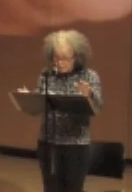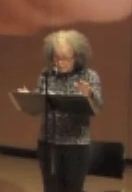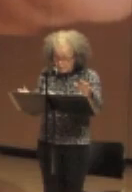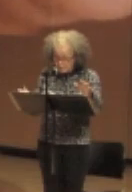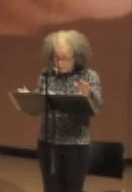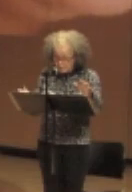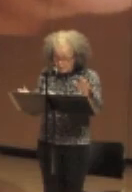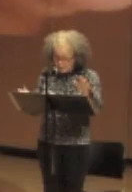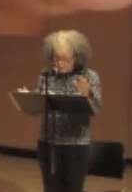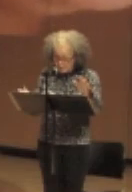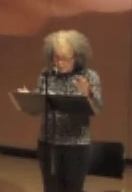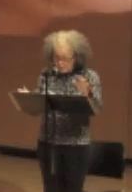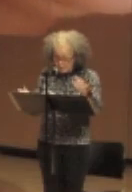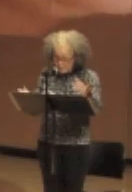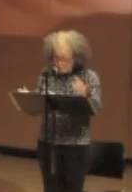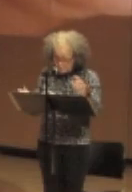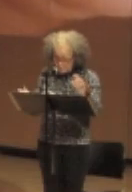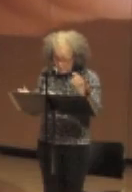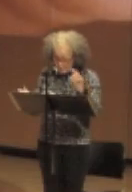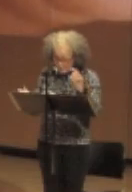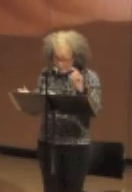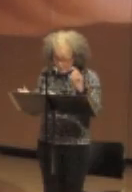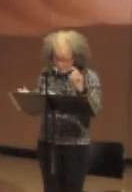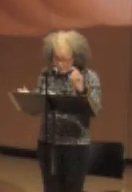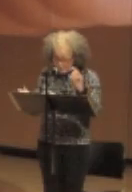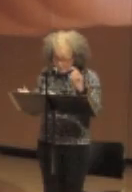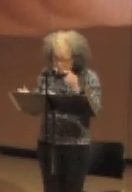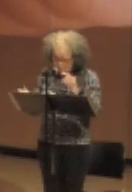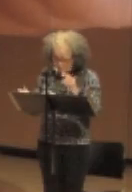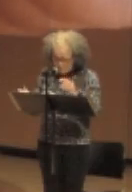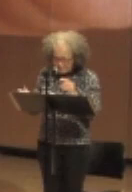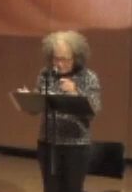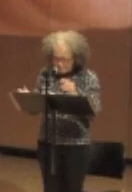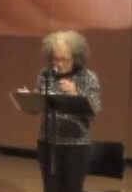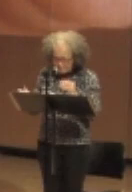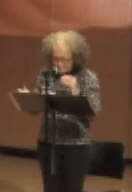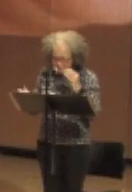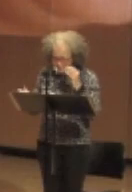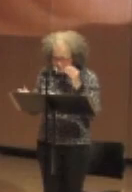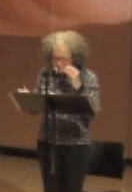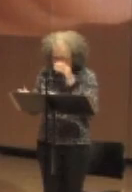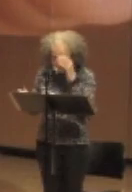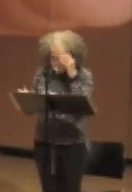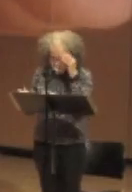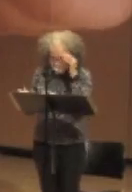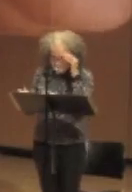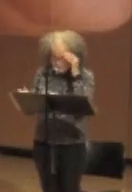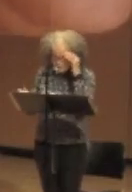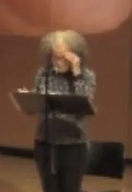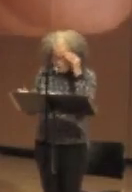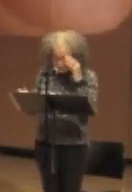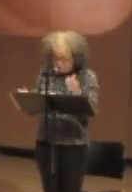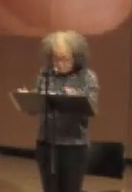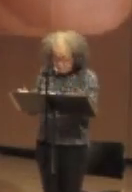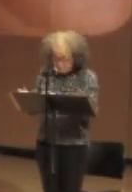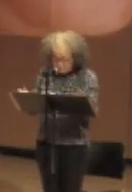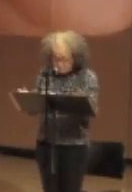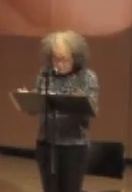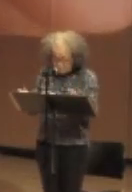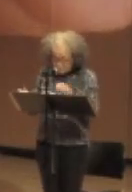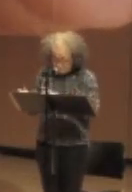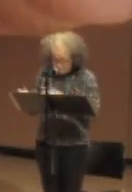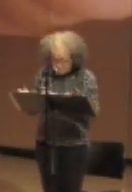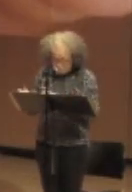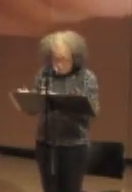be seen and I thought that I shouldn't be standing here because oh my friend might be here